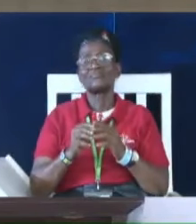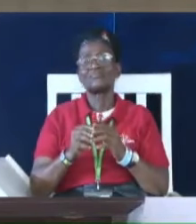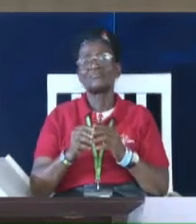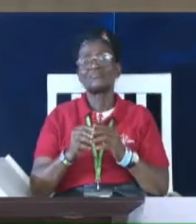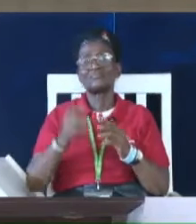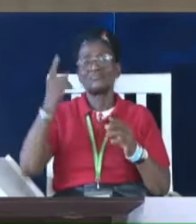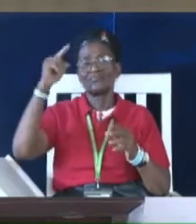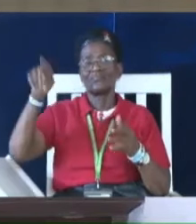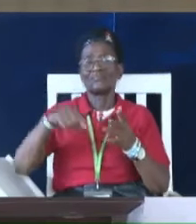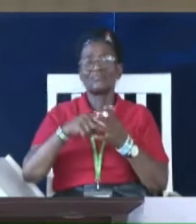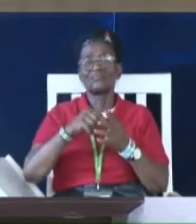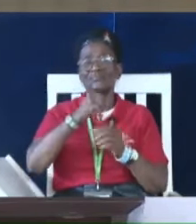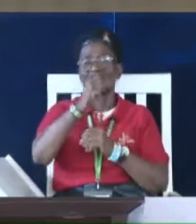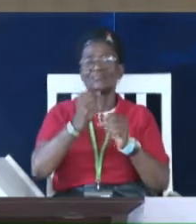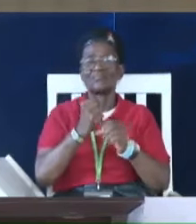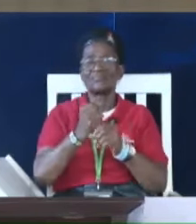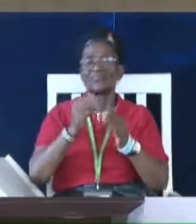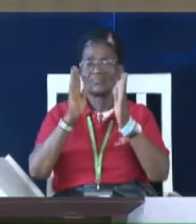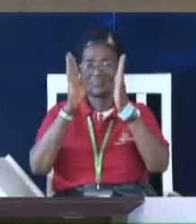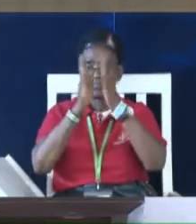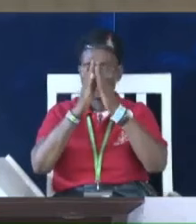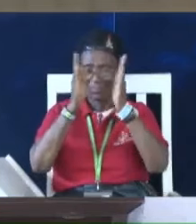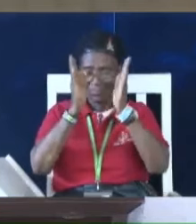for this year's Congress.